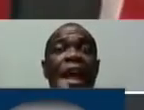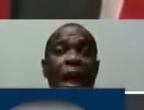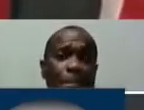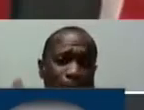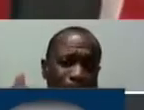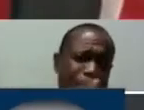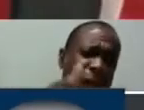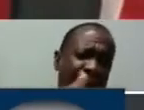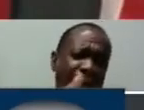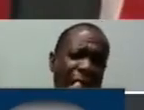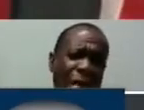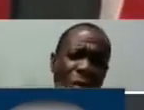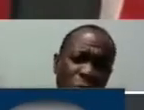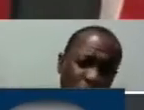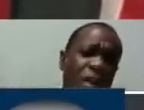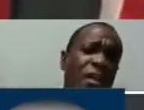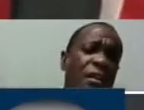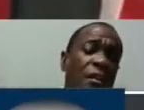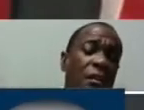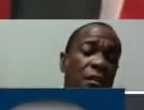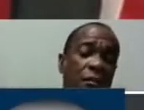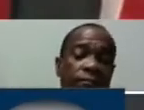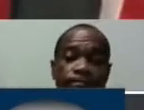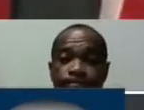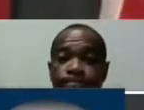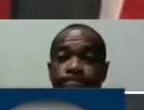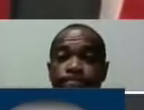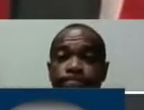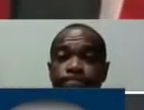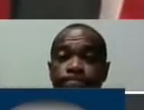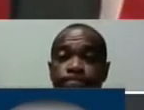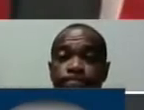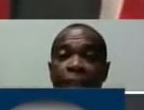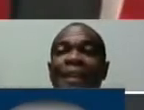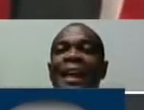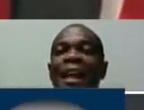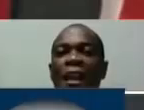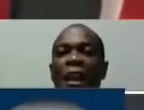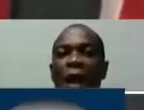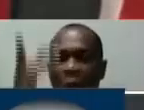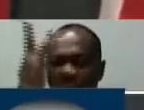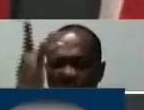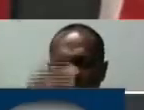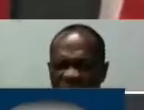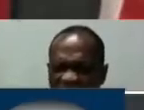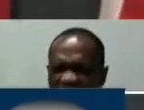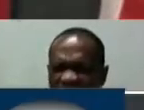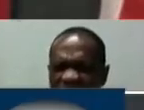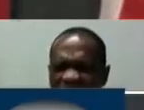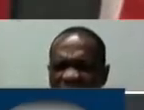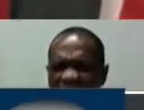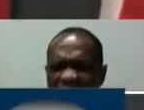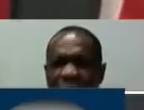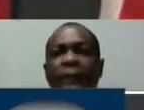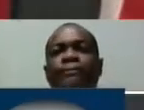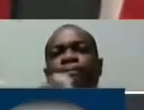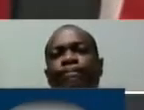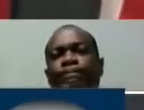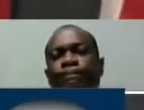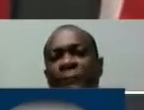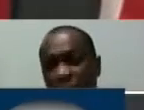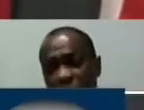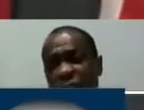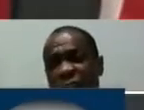allow the virus to move with a greater ease among populations. So in short, the